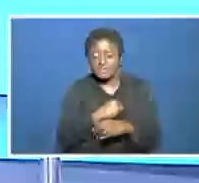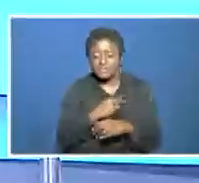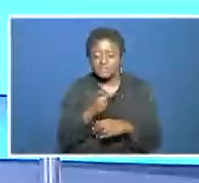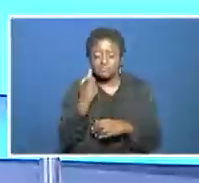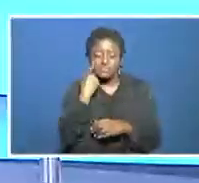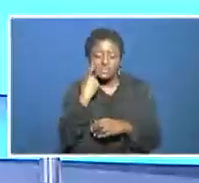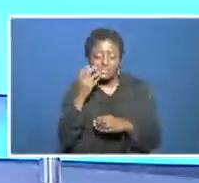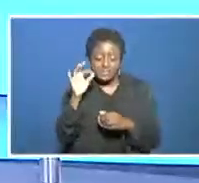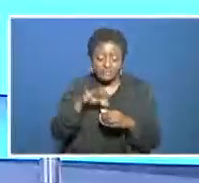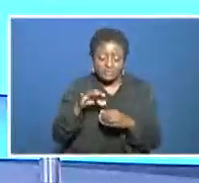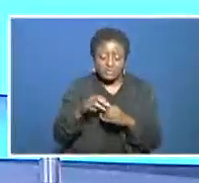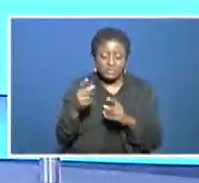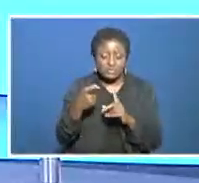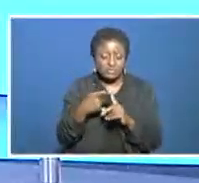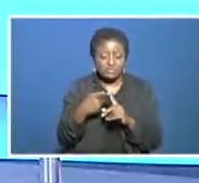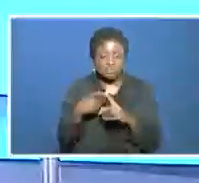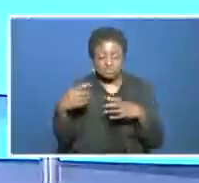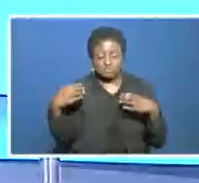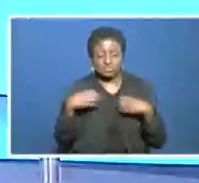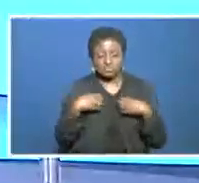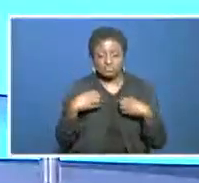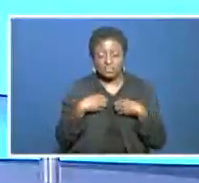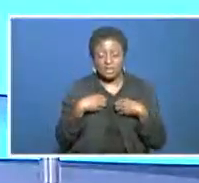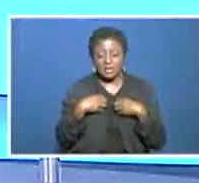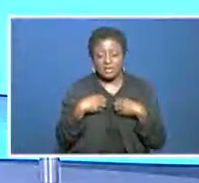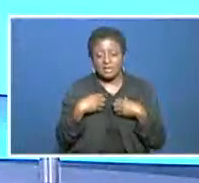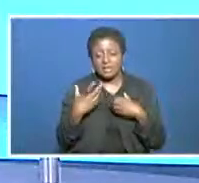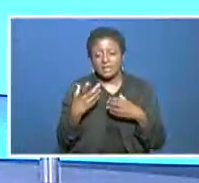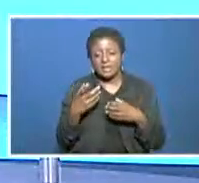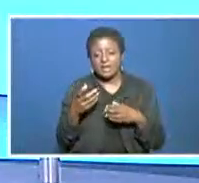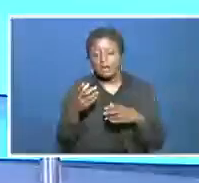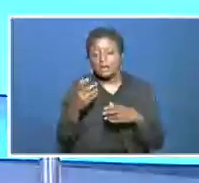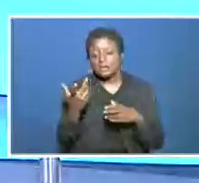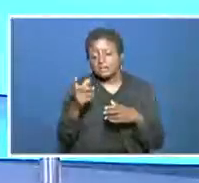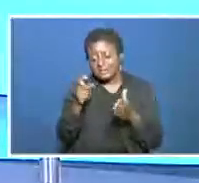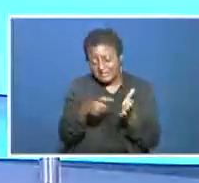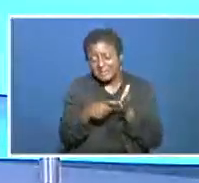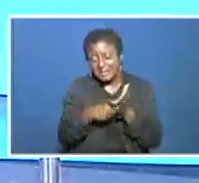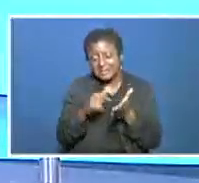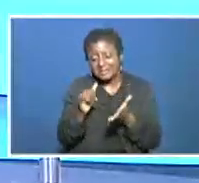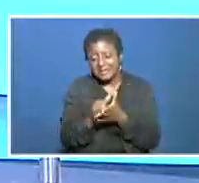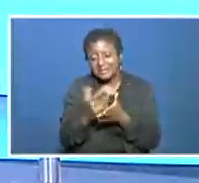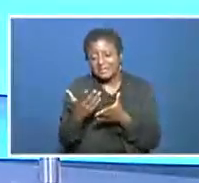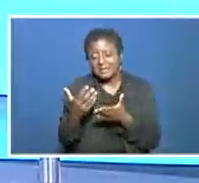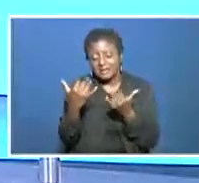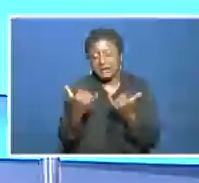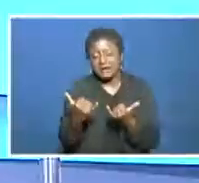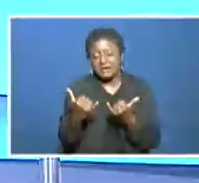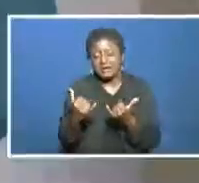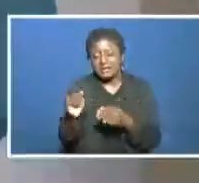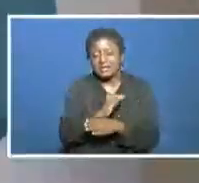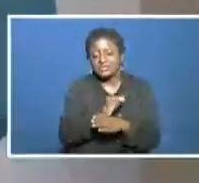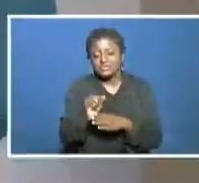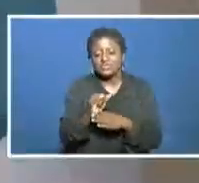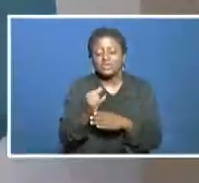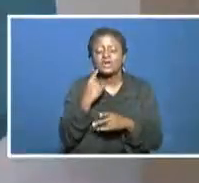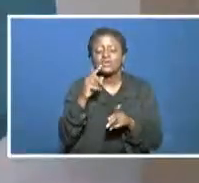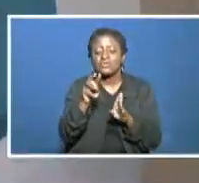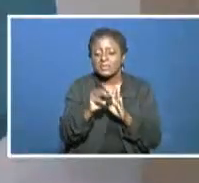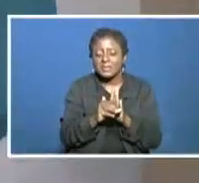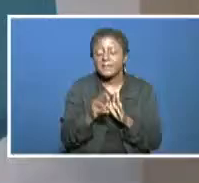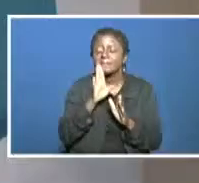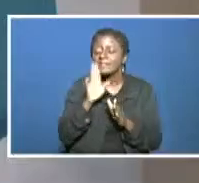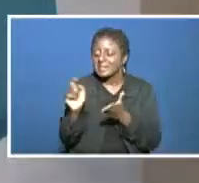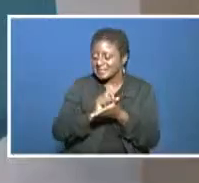expired industrial agreement be signed. He also addressed agreements for unions in the medical profession. The negotiations